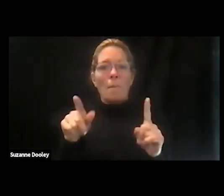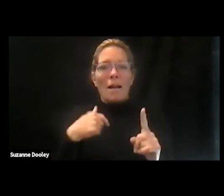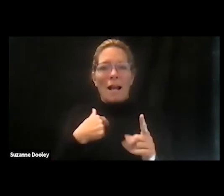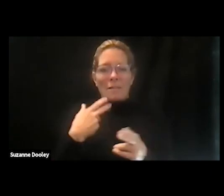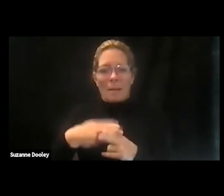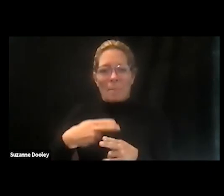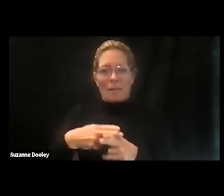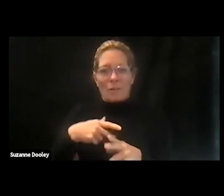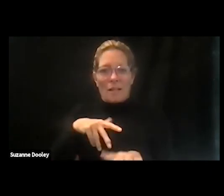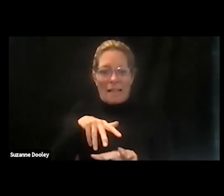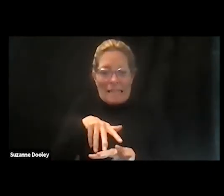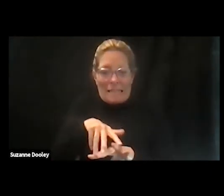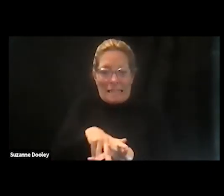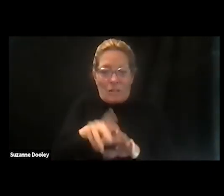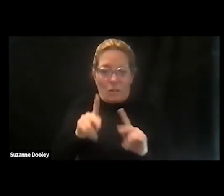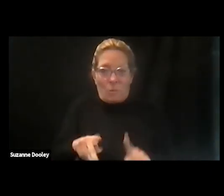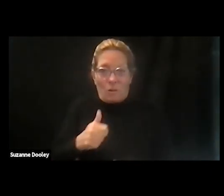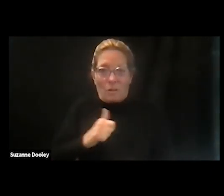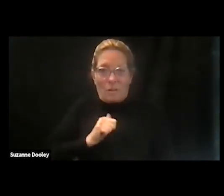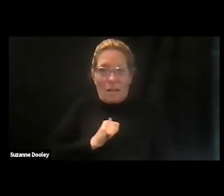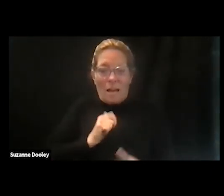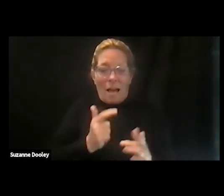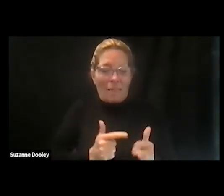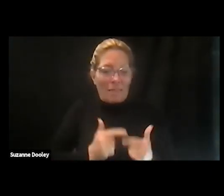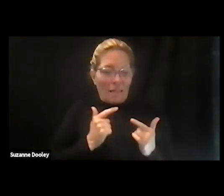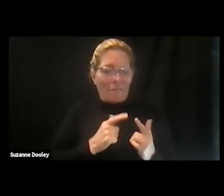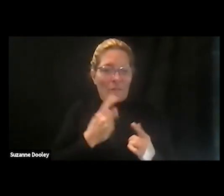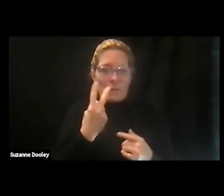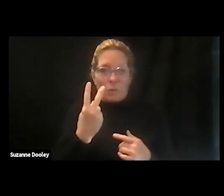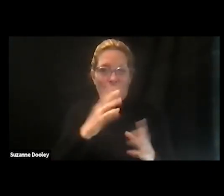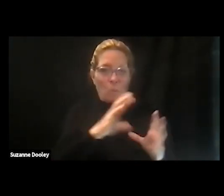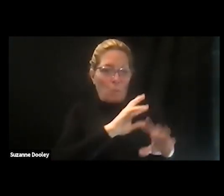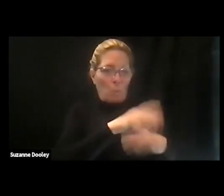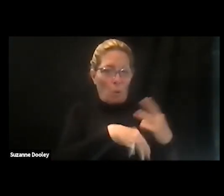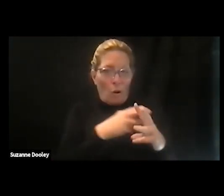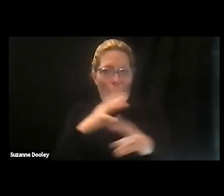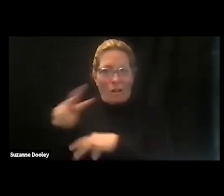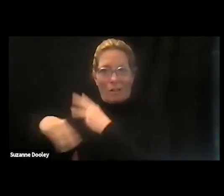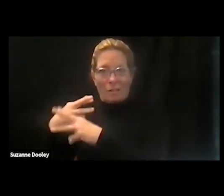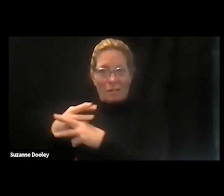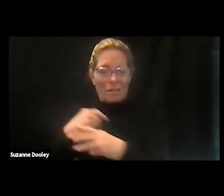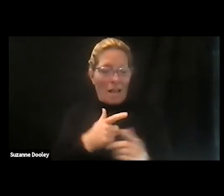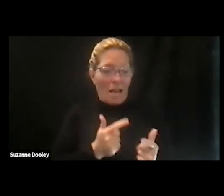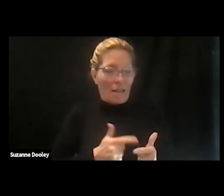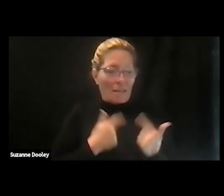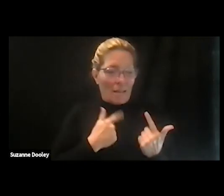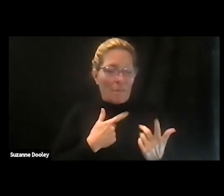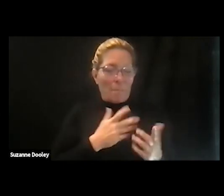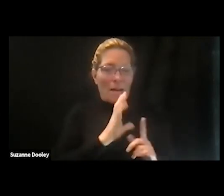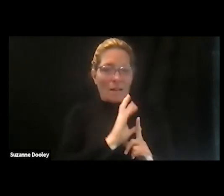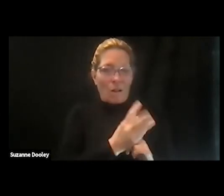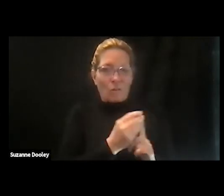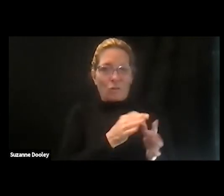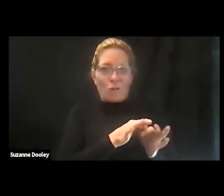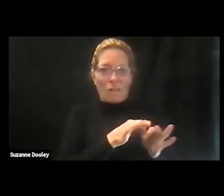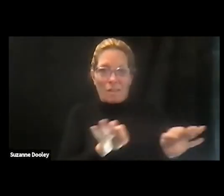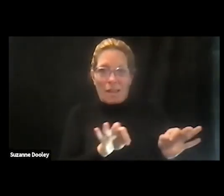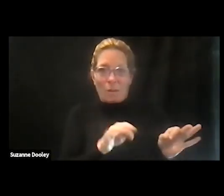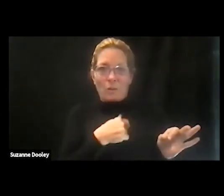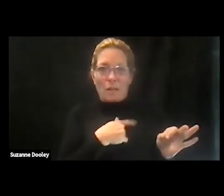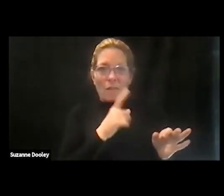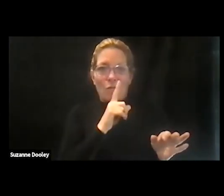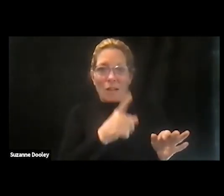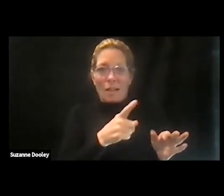I live in two worlds. I live in my culture. I live in my language. I live in the realities of what it means to be an